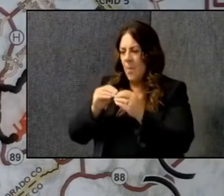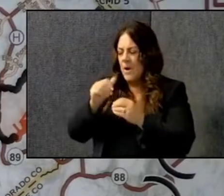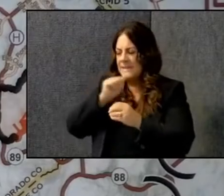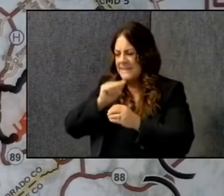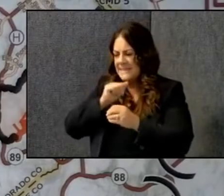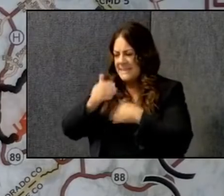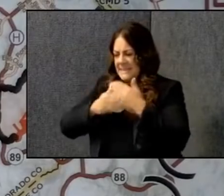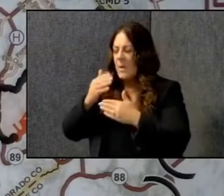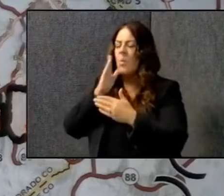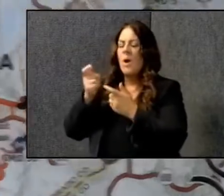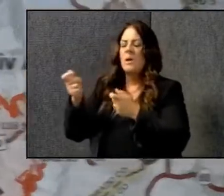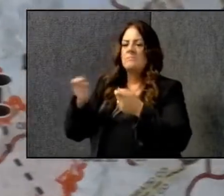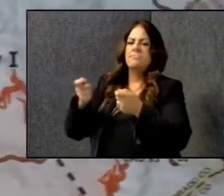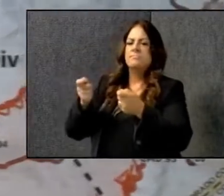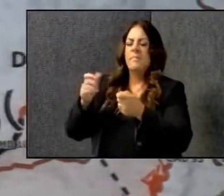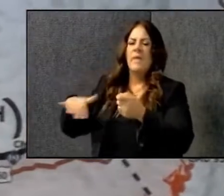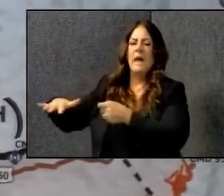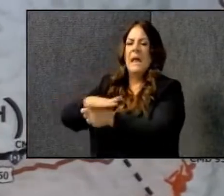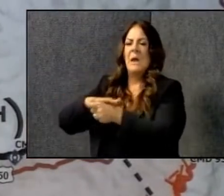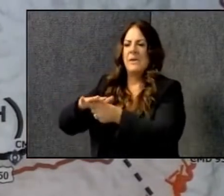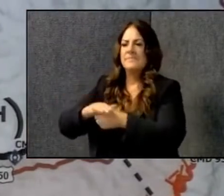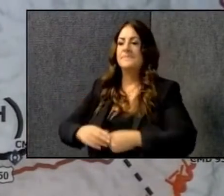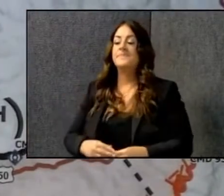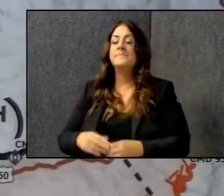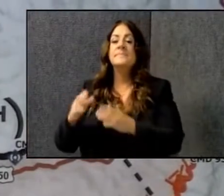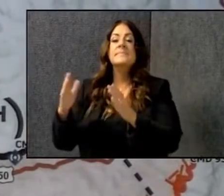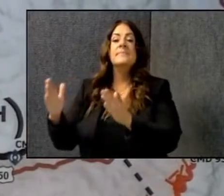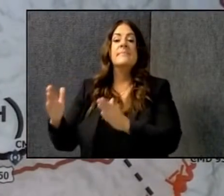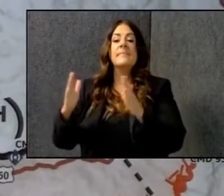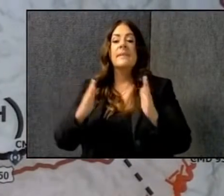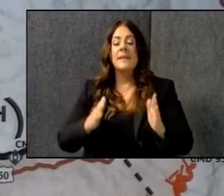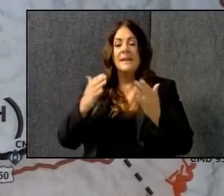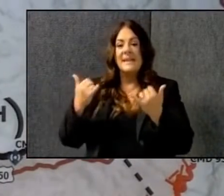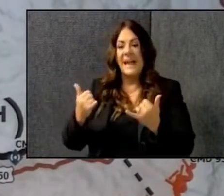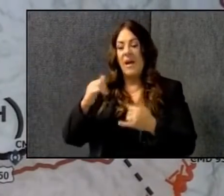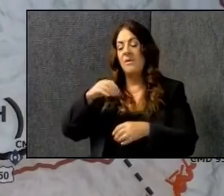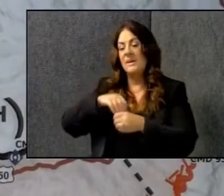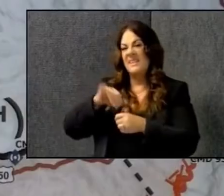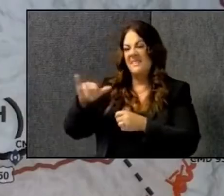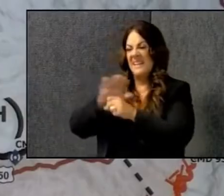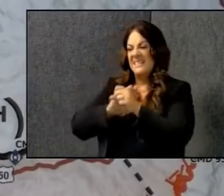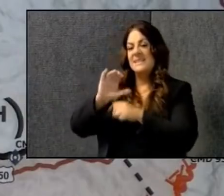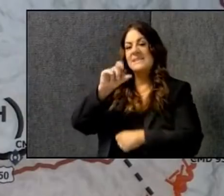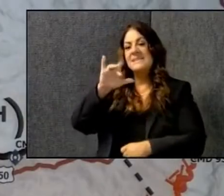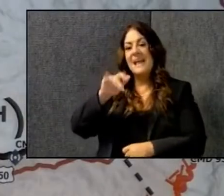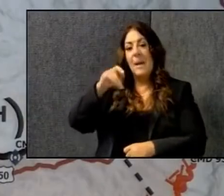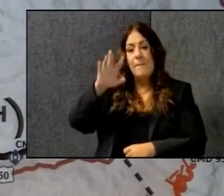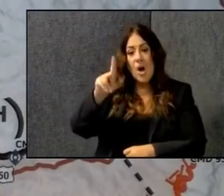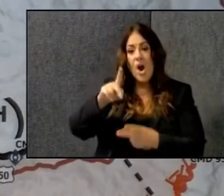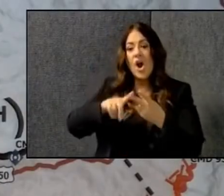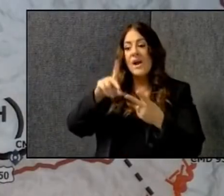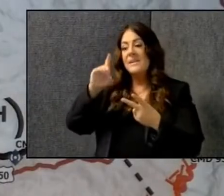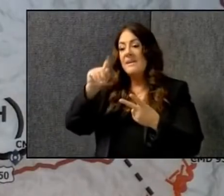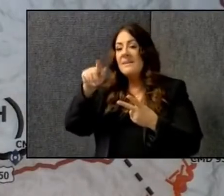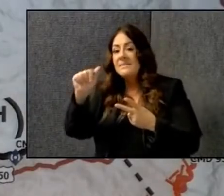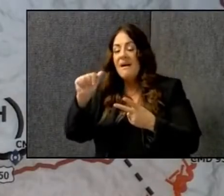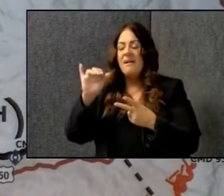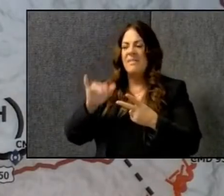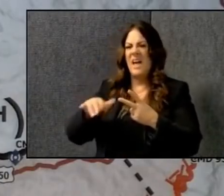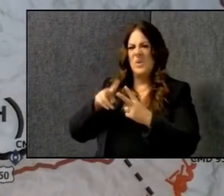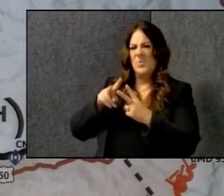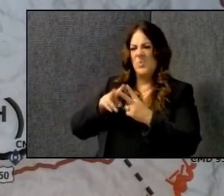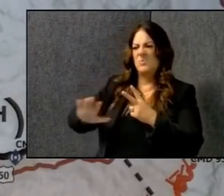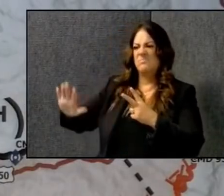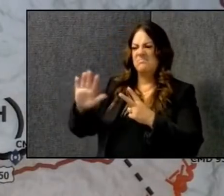in. Moving around the bottom of the fire, all through Division Alpha Delta, Sly Park area. As I've